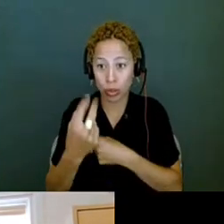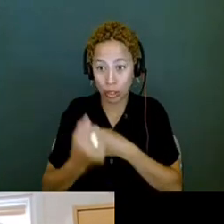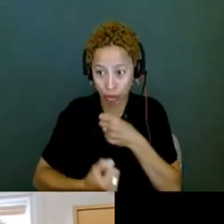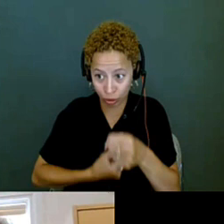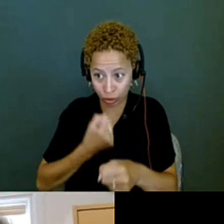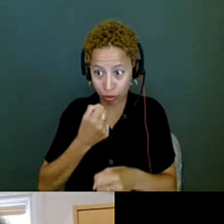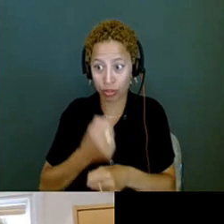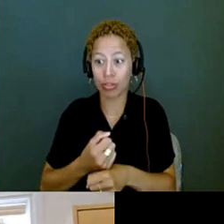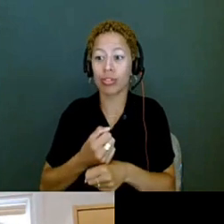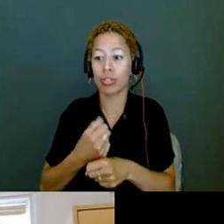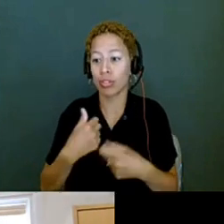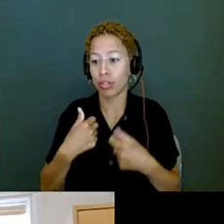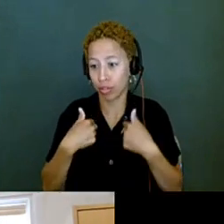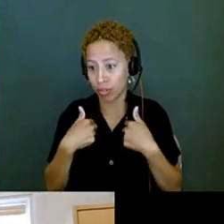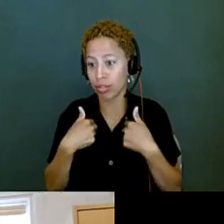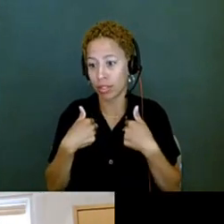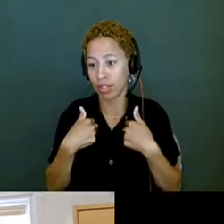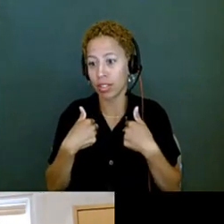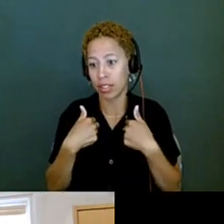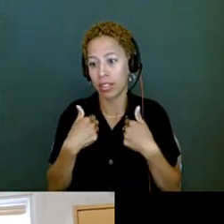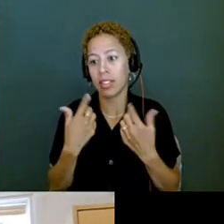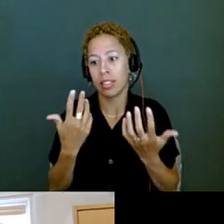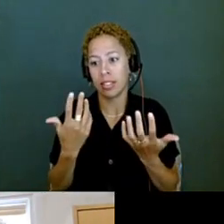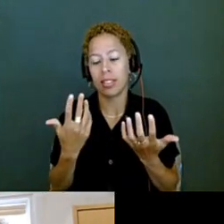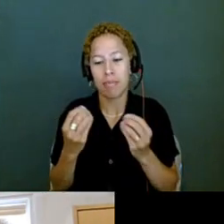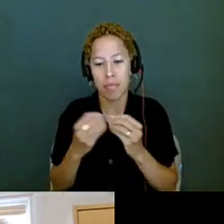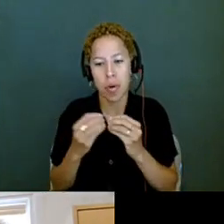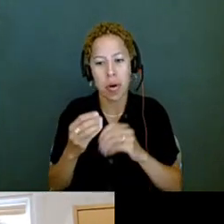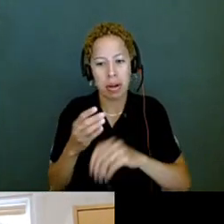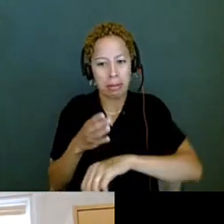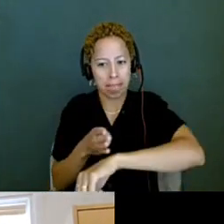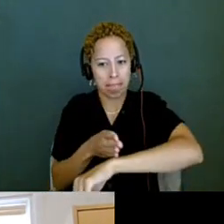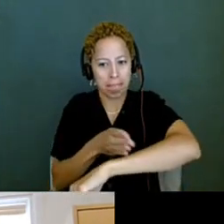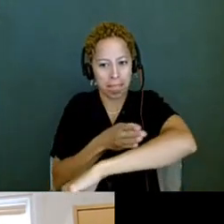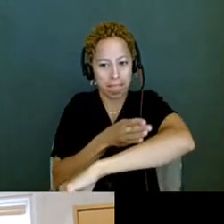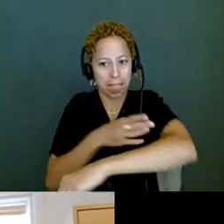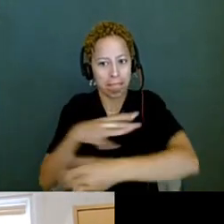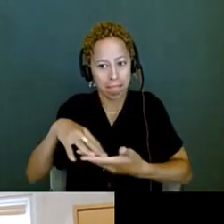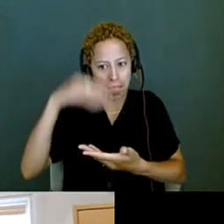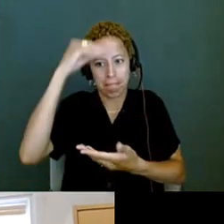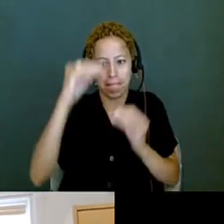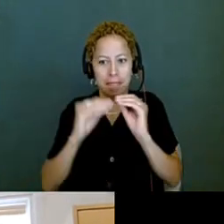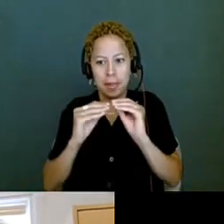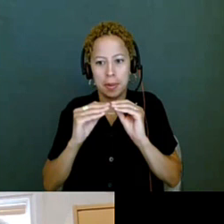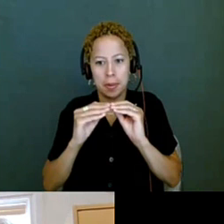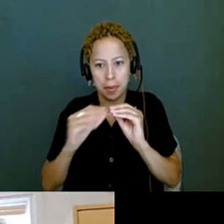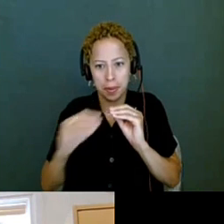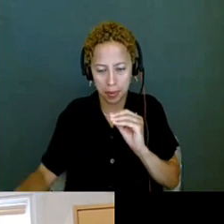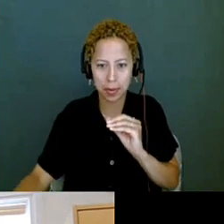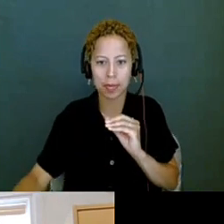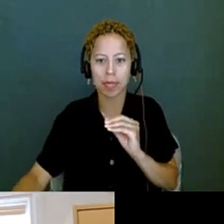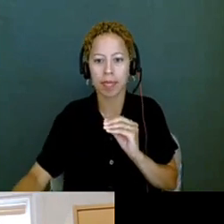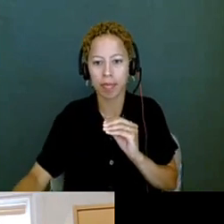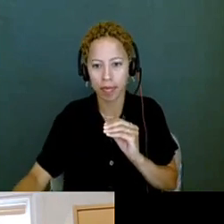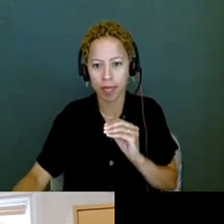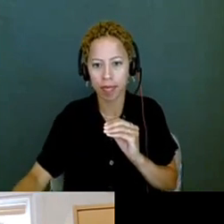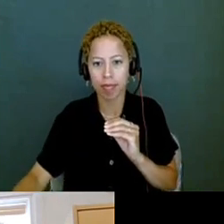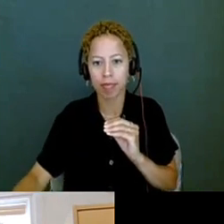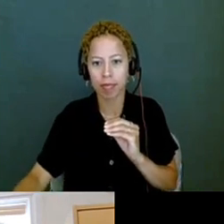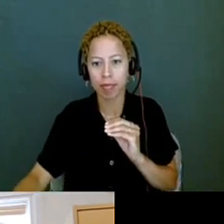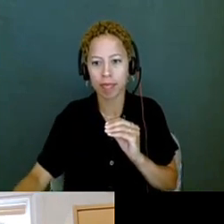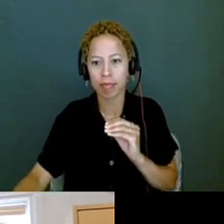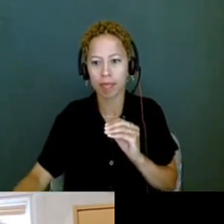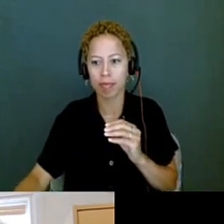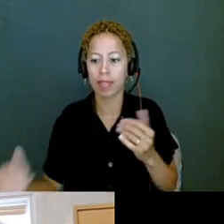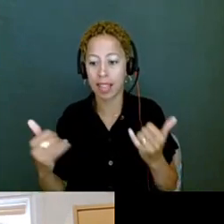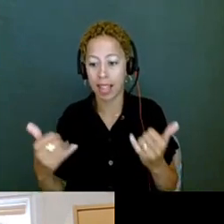I have at least built on that, right? Having my own Twitter, Instagram,